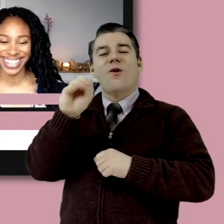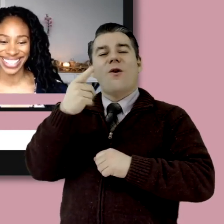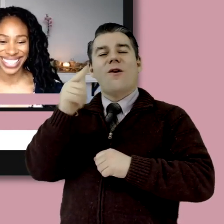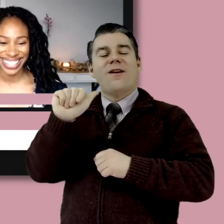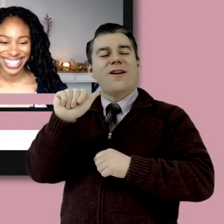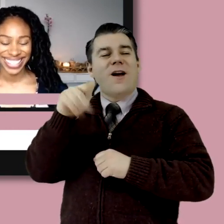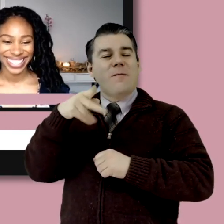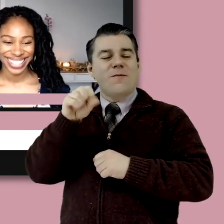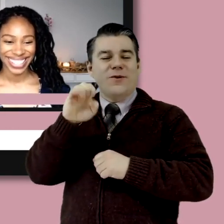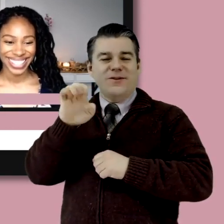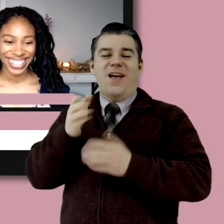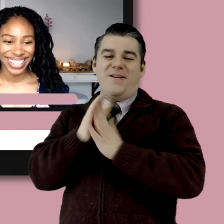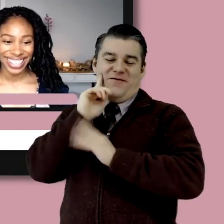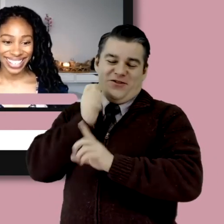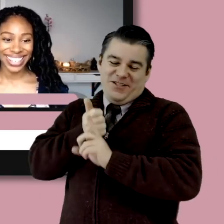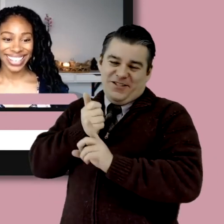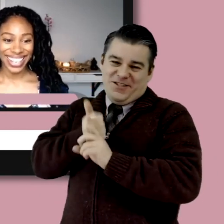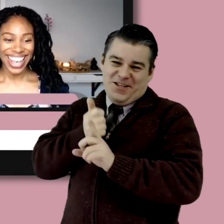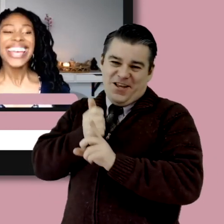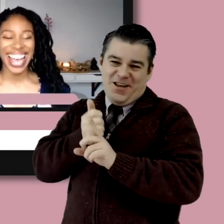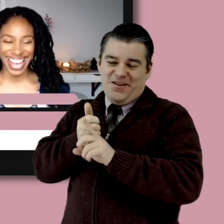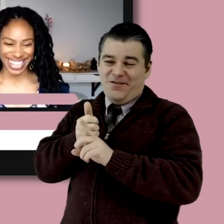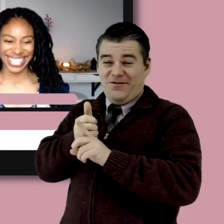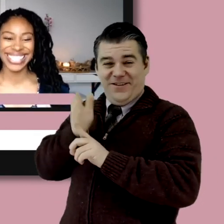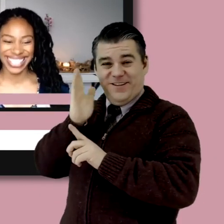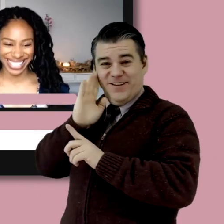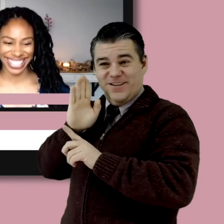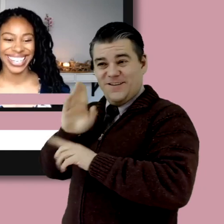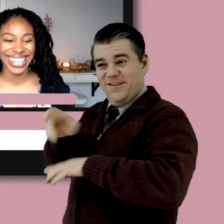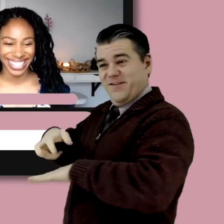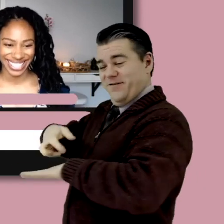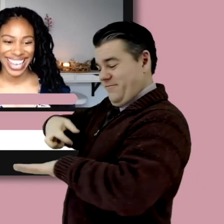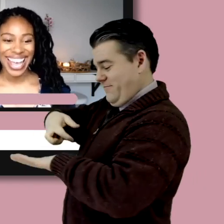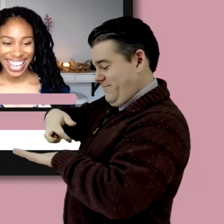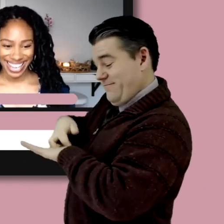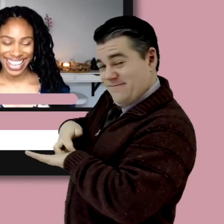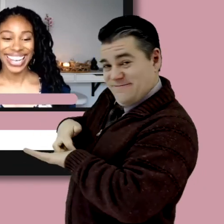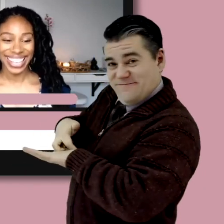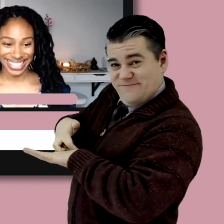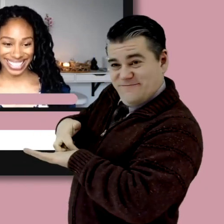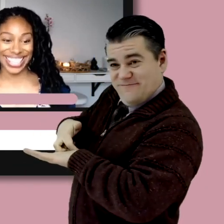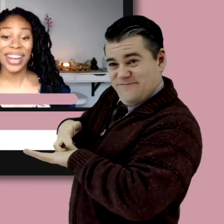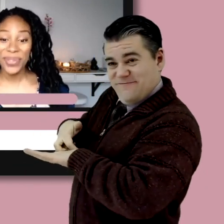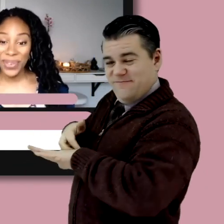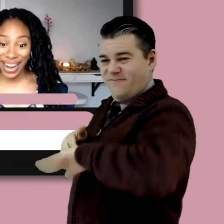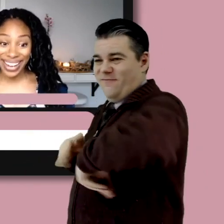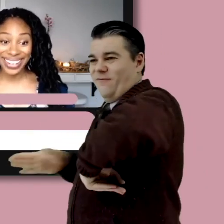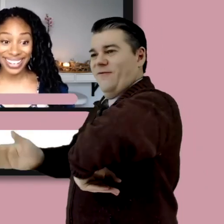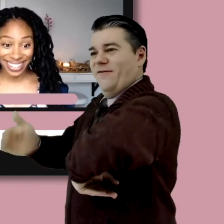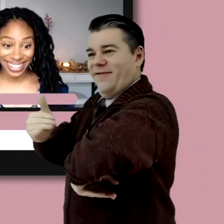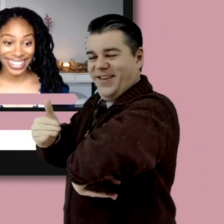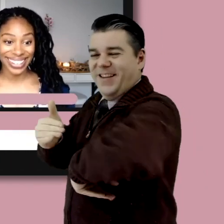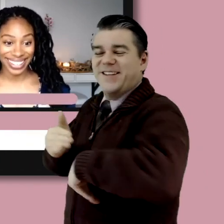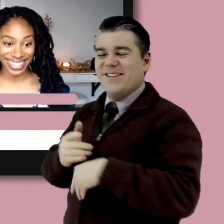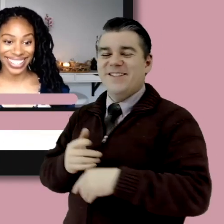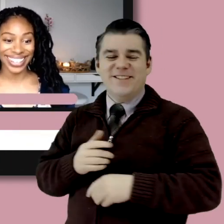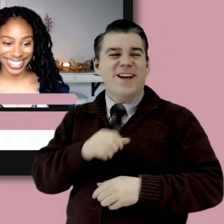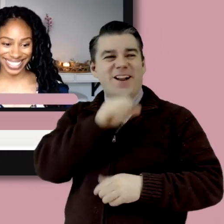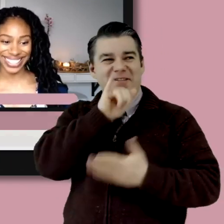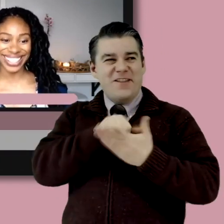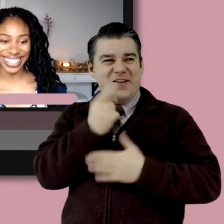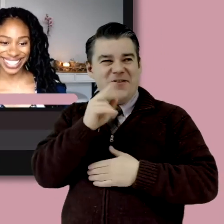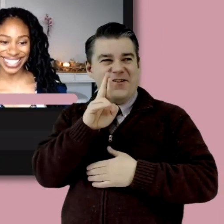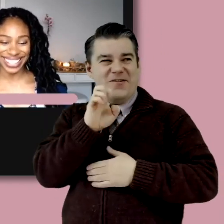She's asking for herself, for some help for herself in terms of core strengthening. I love that one, Rebecca. She's